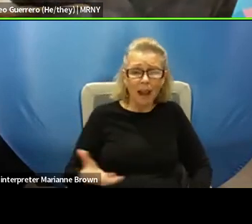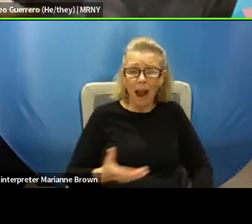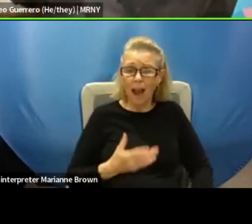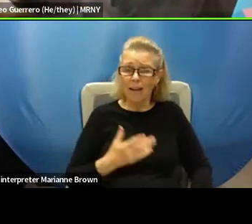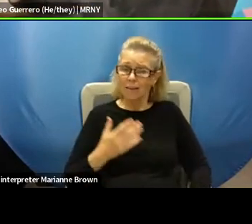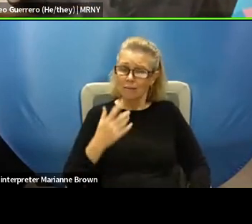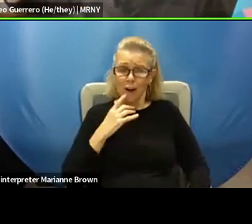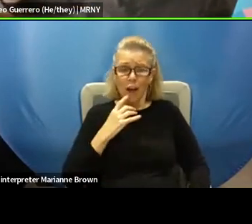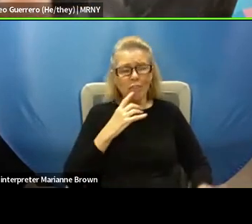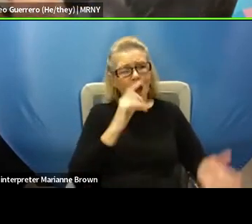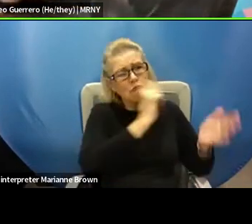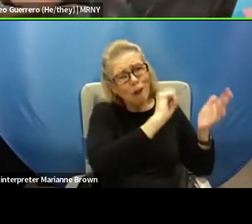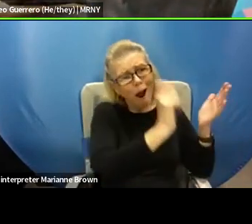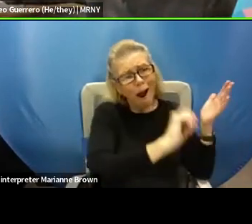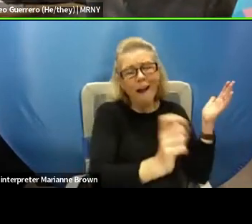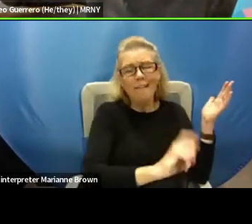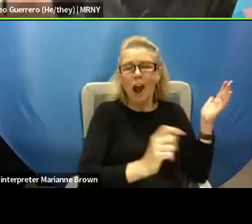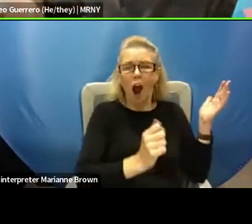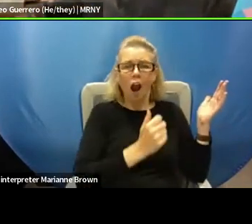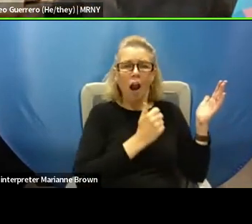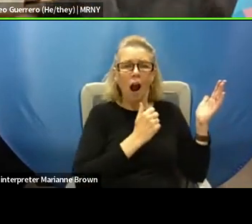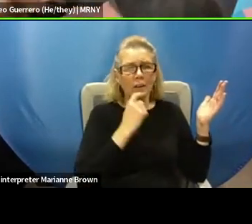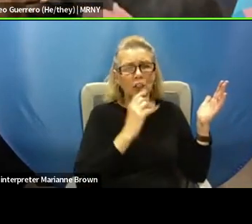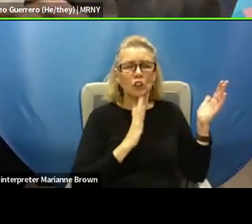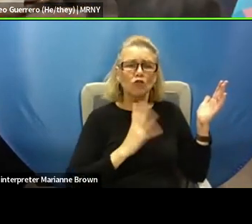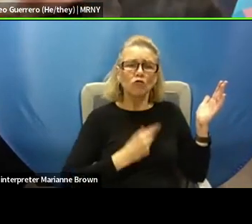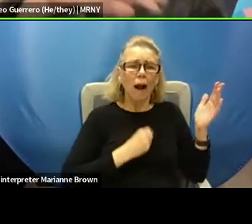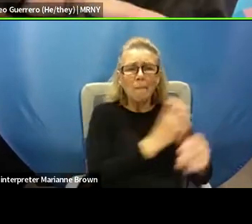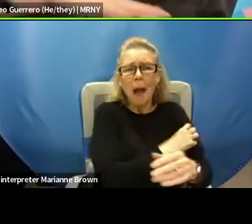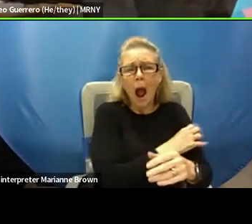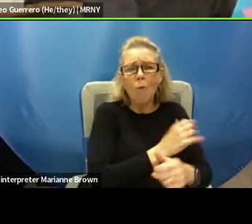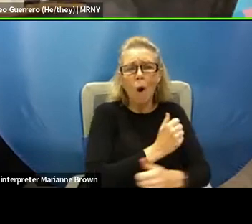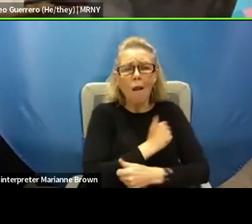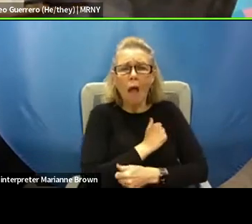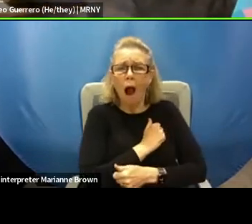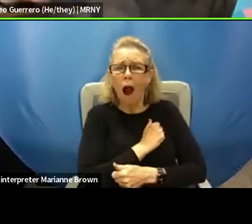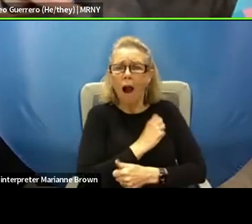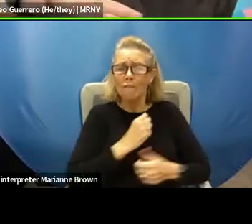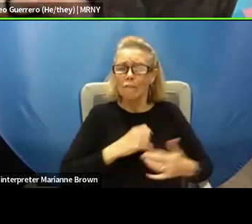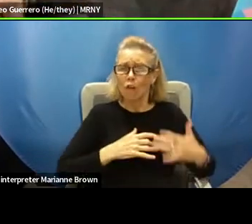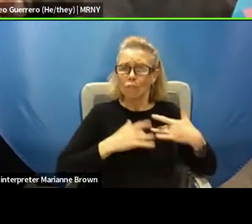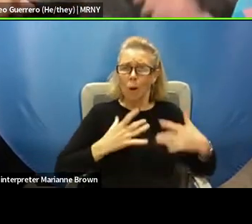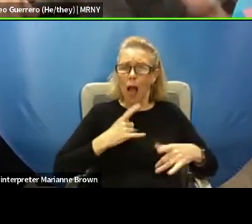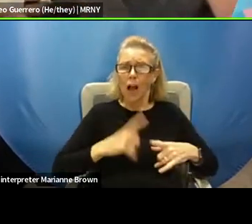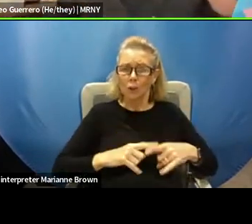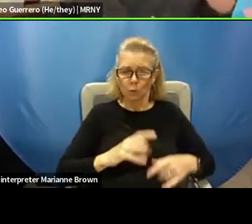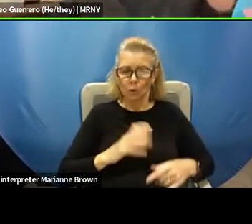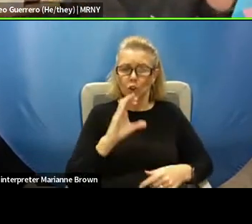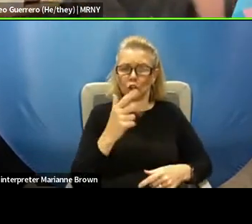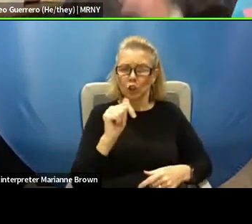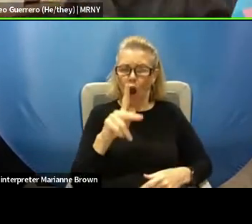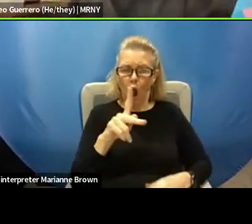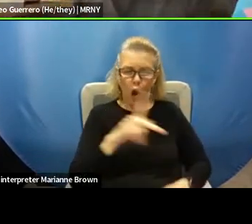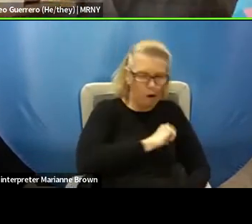or they write love, or they draw little hearts all over, because we like to shock up the entire like plaza.